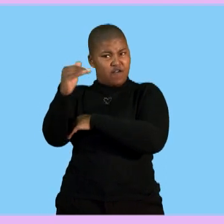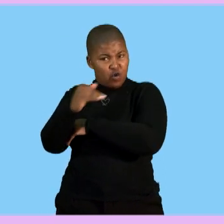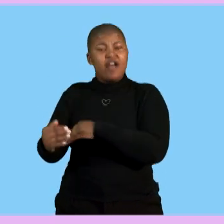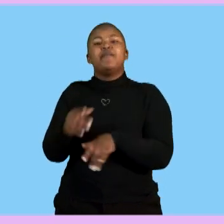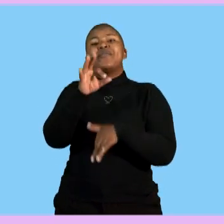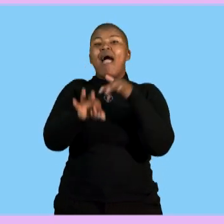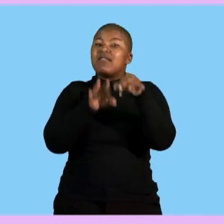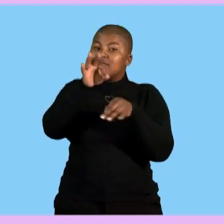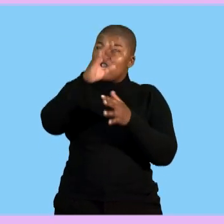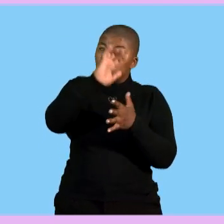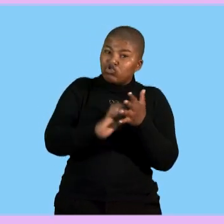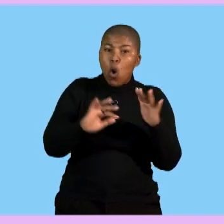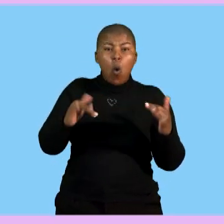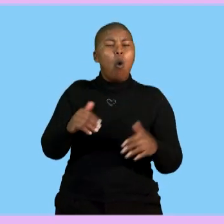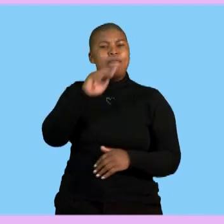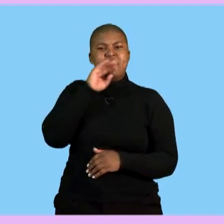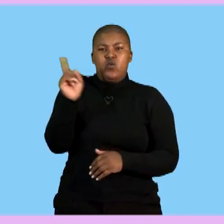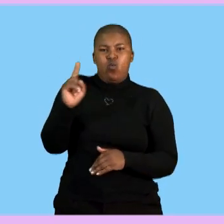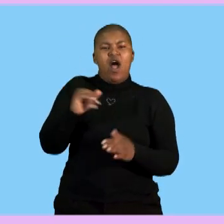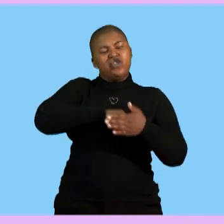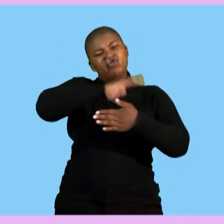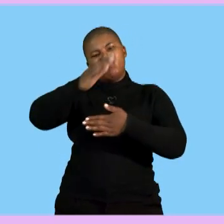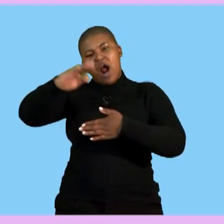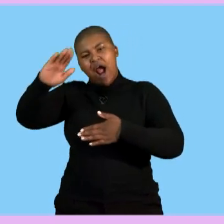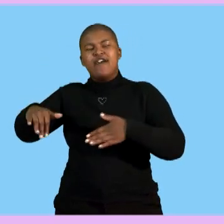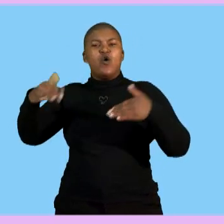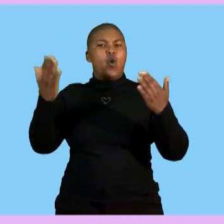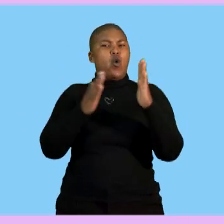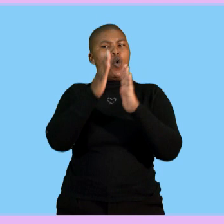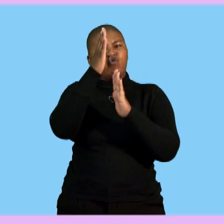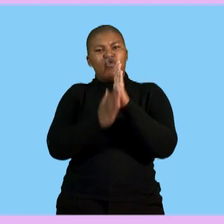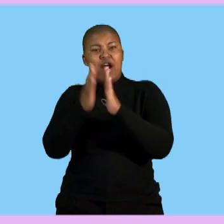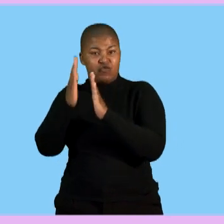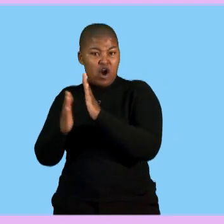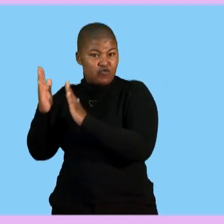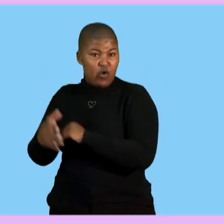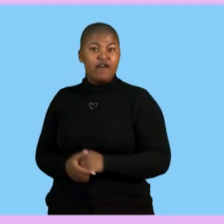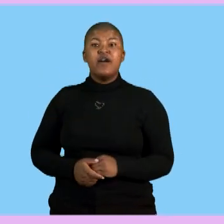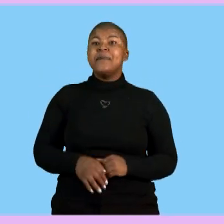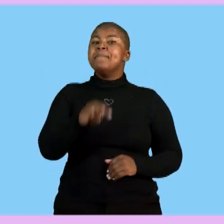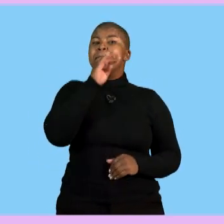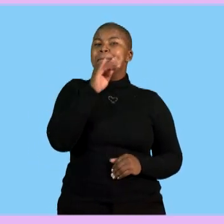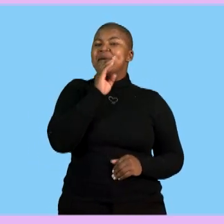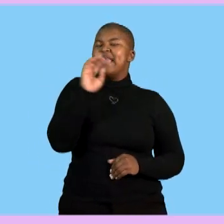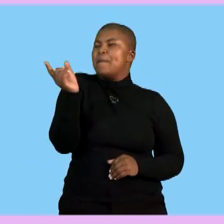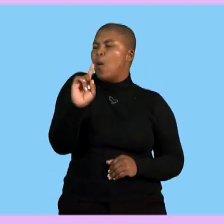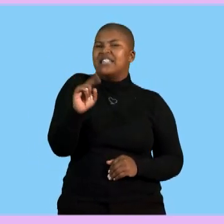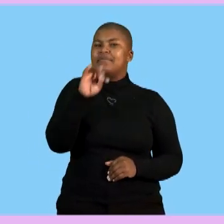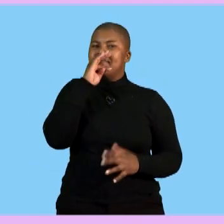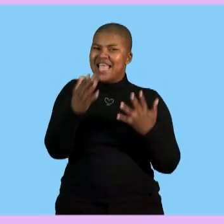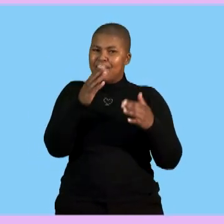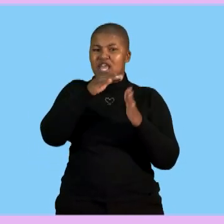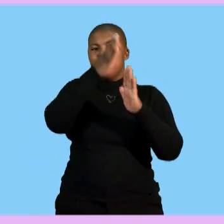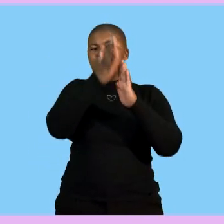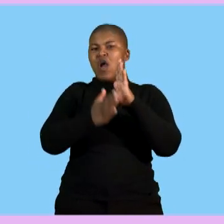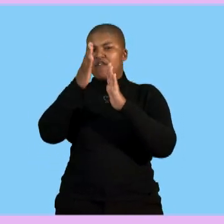also knowing the meaning of the graph is constant. Now that is where the graph is stationary